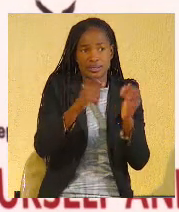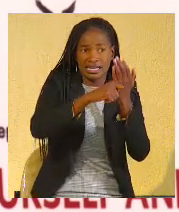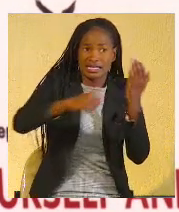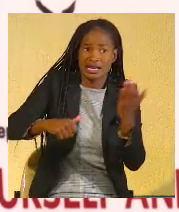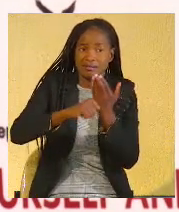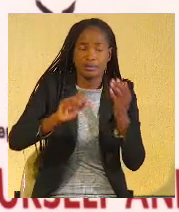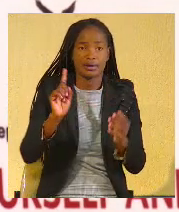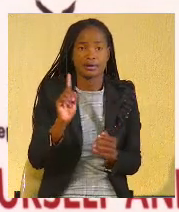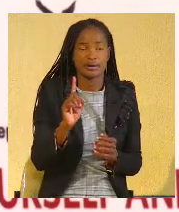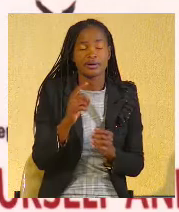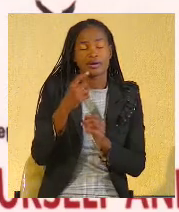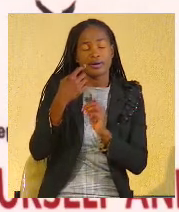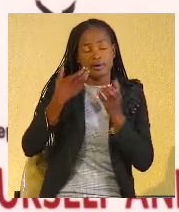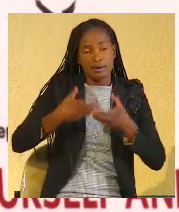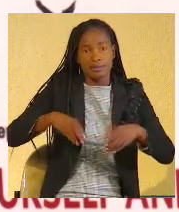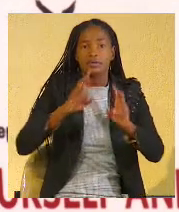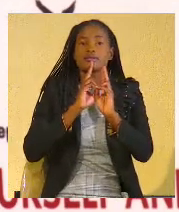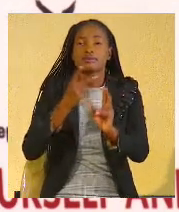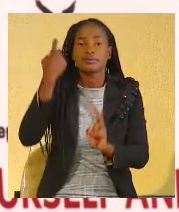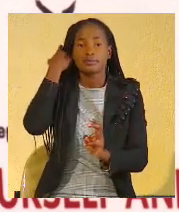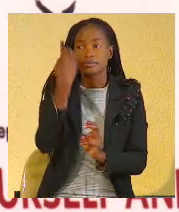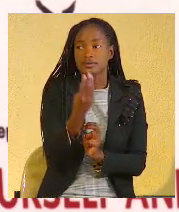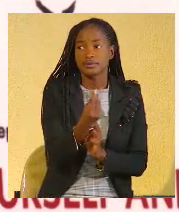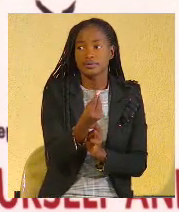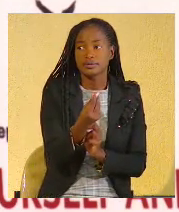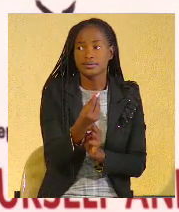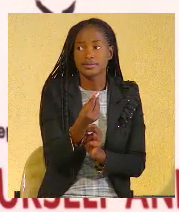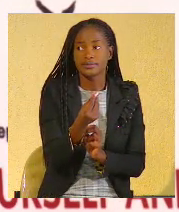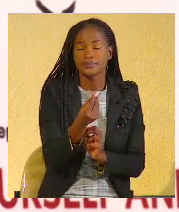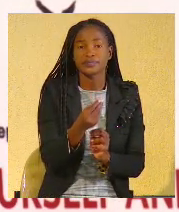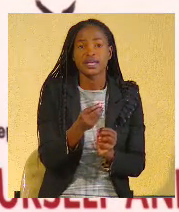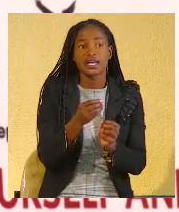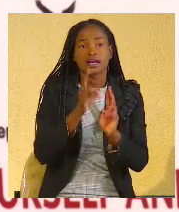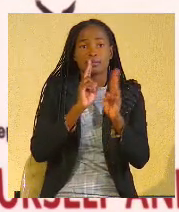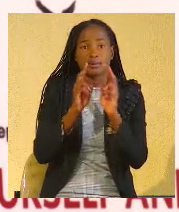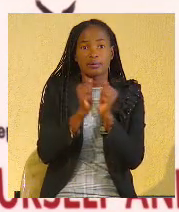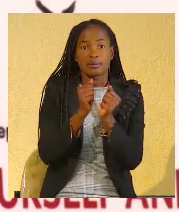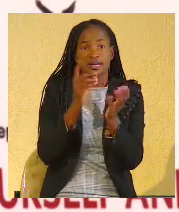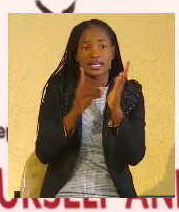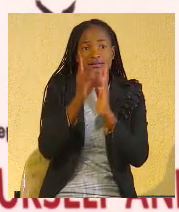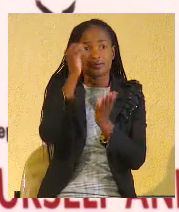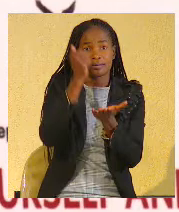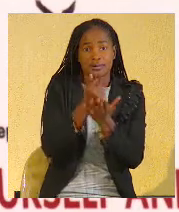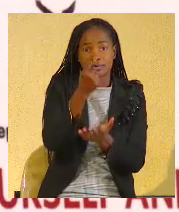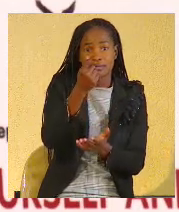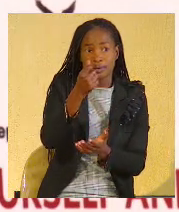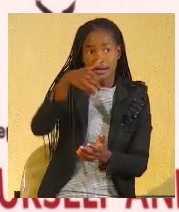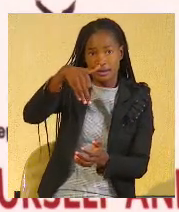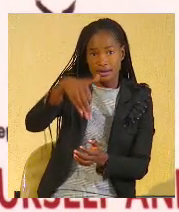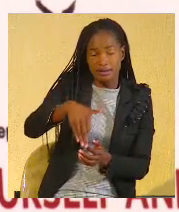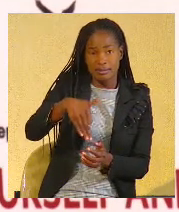Cabinet directed the Ministry of Finance and the Development Bank of Namibia to expedite